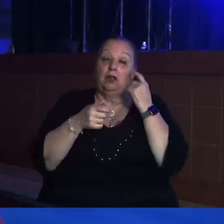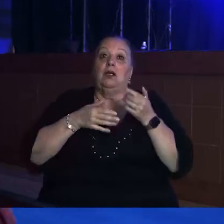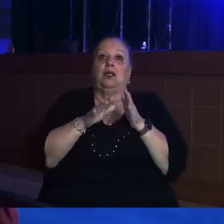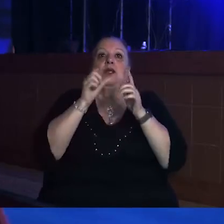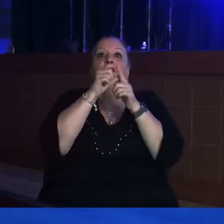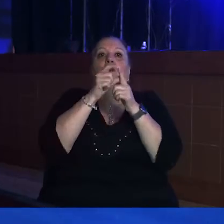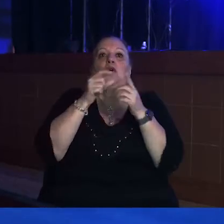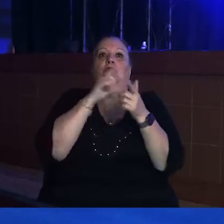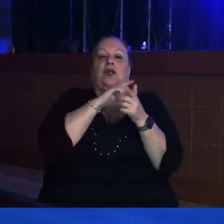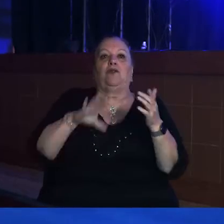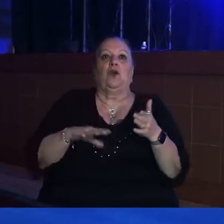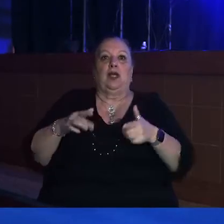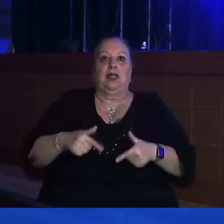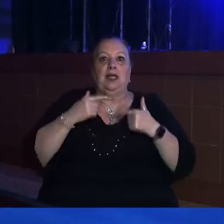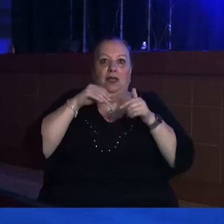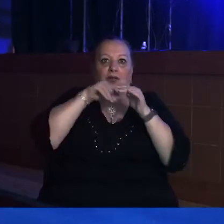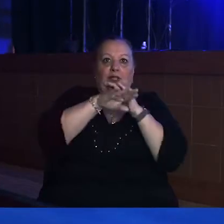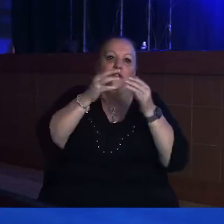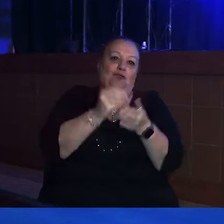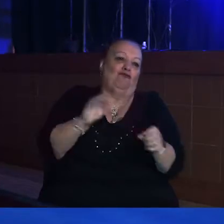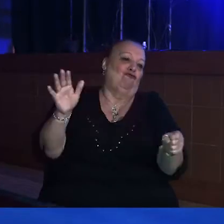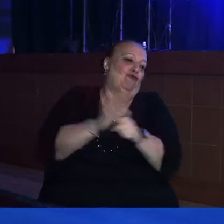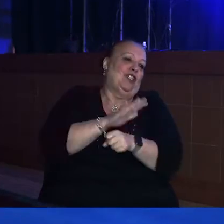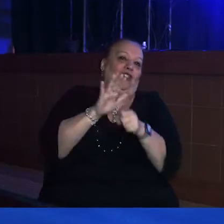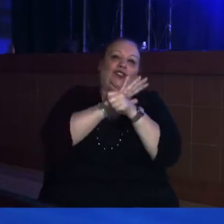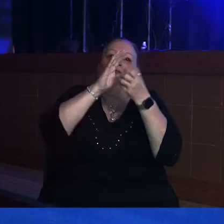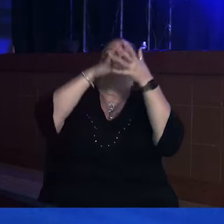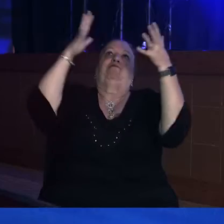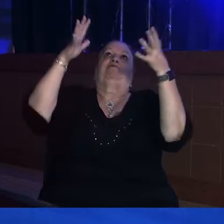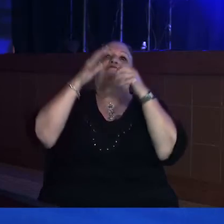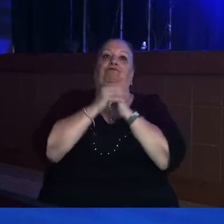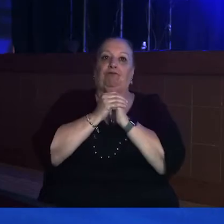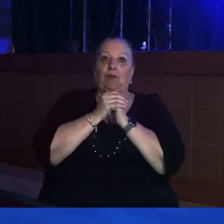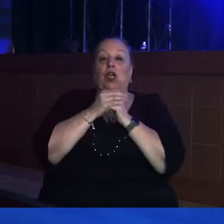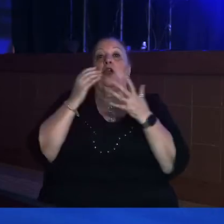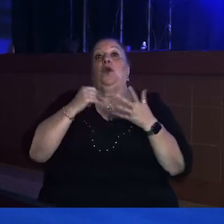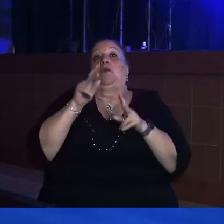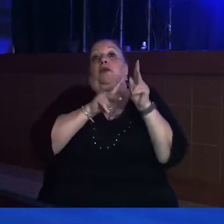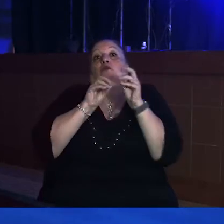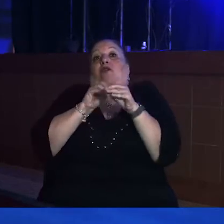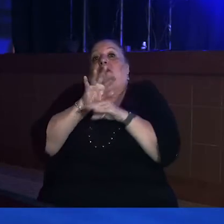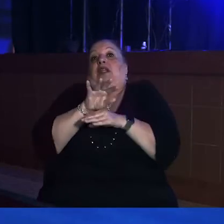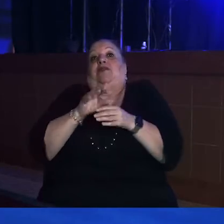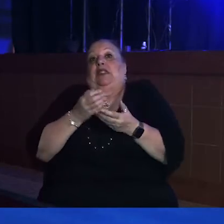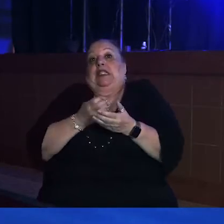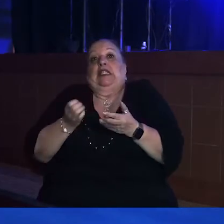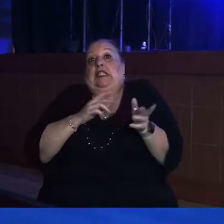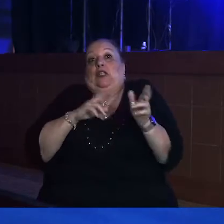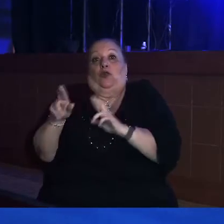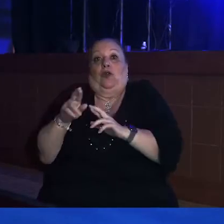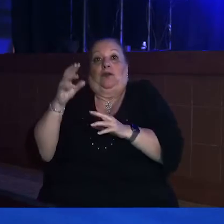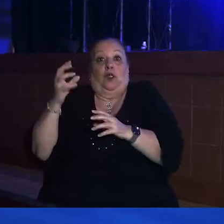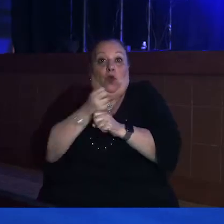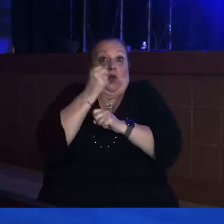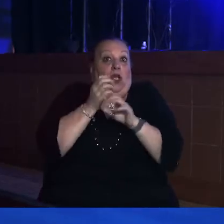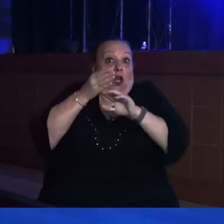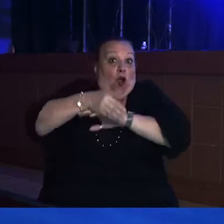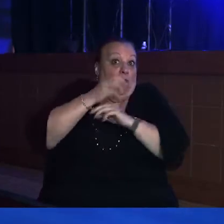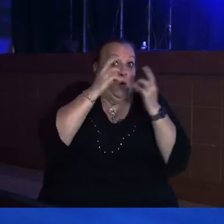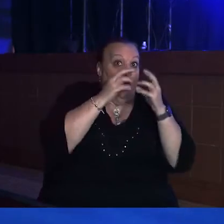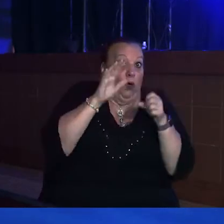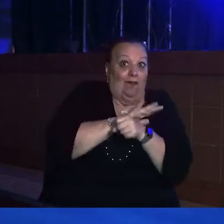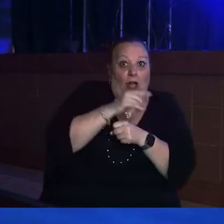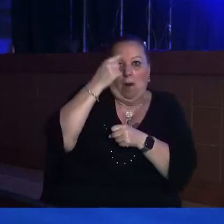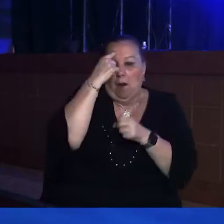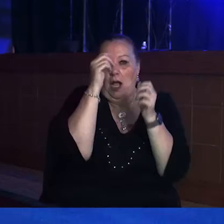you richly, richly. We'll be people more effectively equipped to win over worry when we fill our minds with